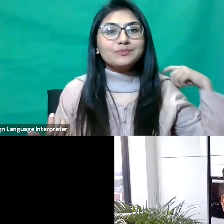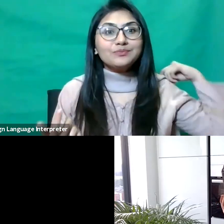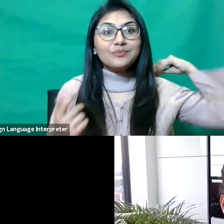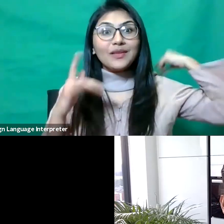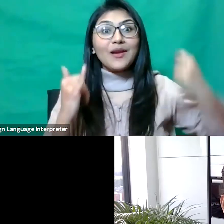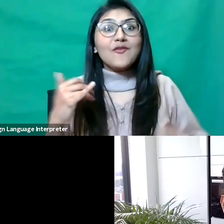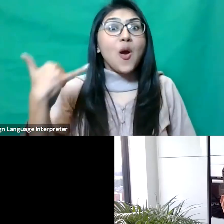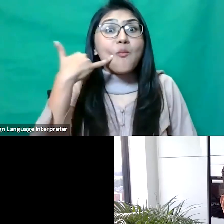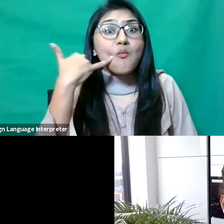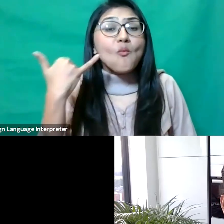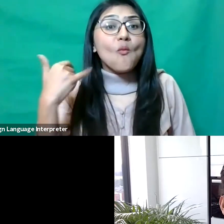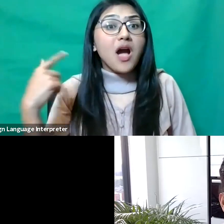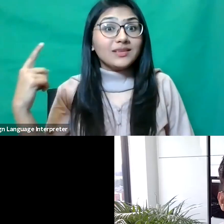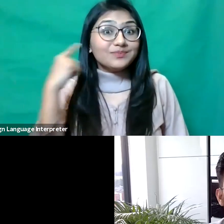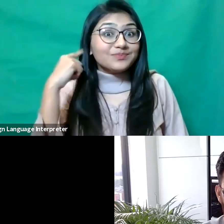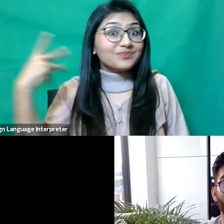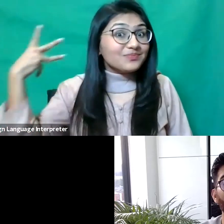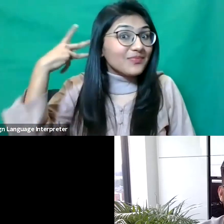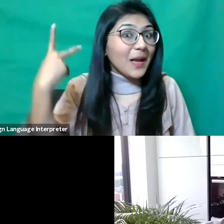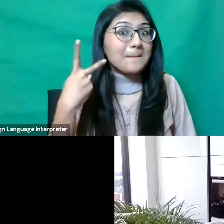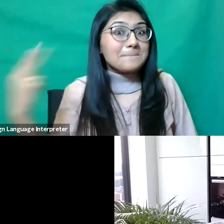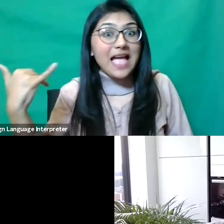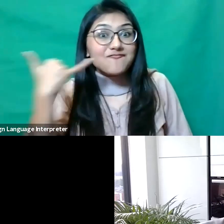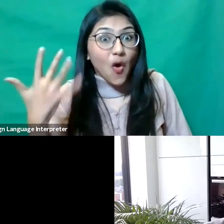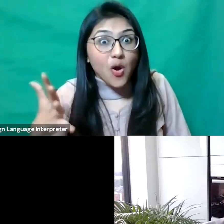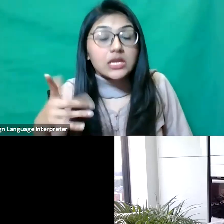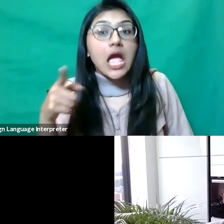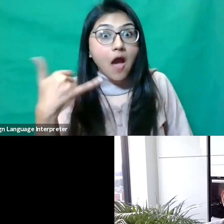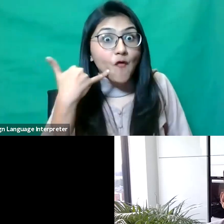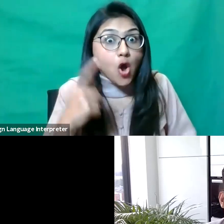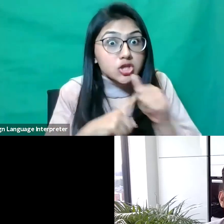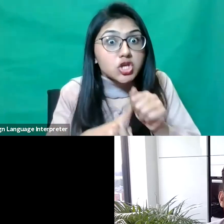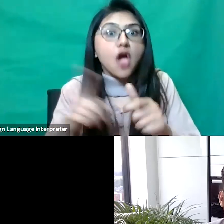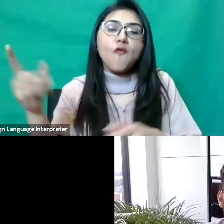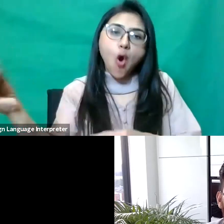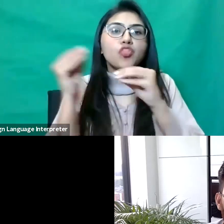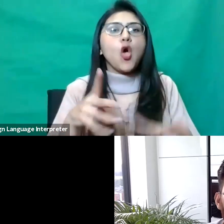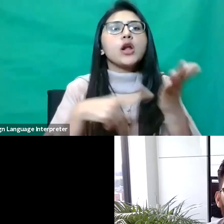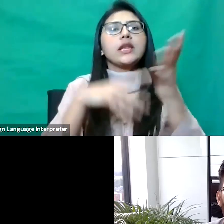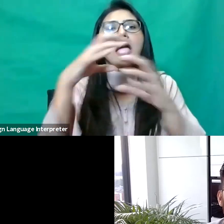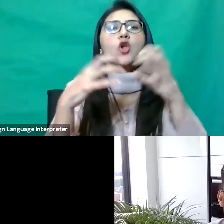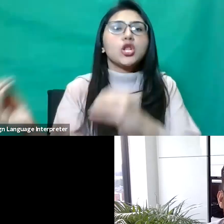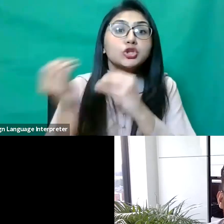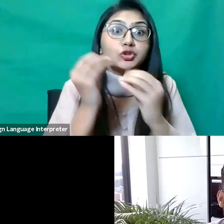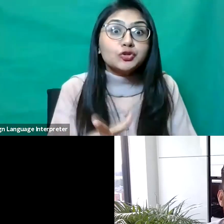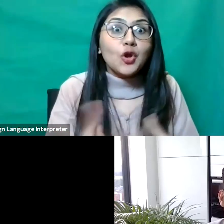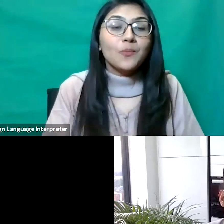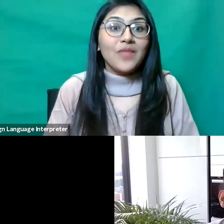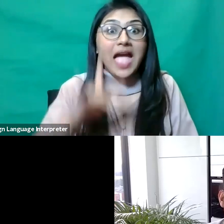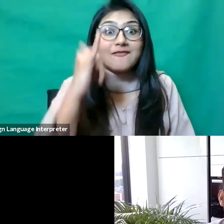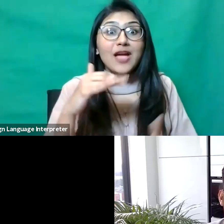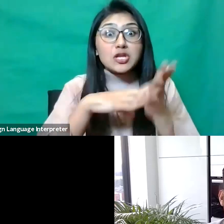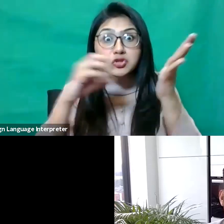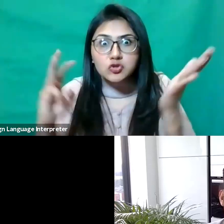telephone that is suitable for your hearing device, they'll make sure that that's put in place. If there's no captions in meetings and Zoom, they'll make sure that that's